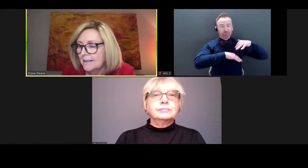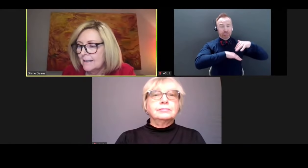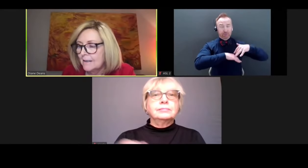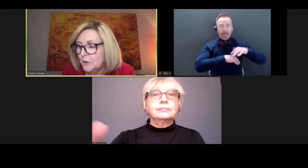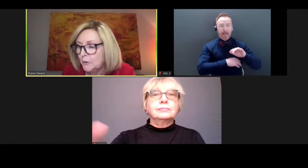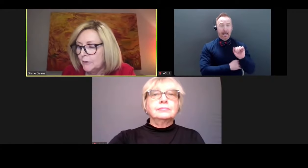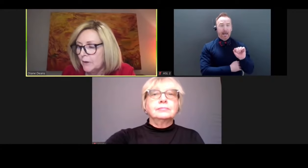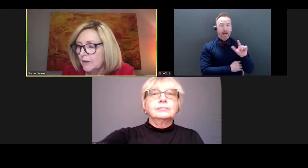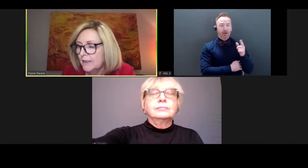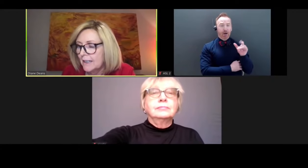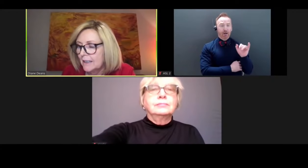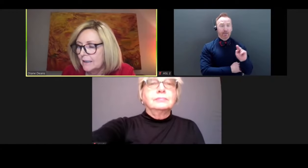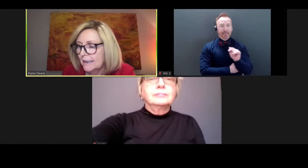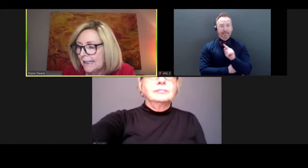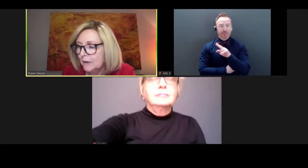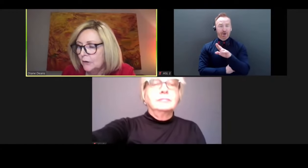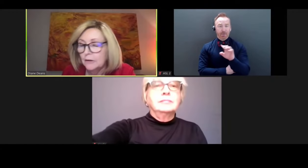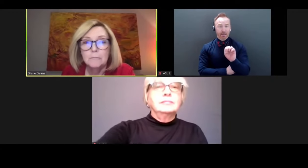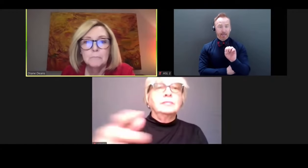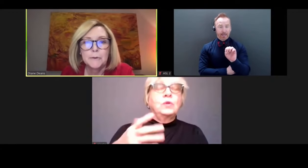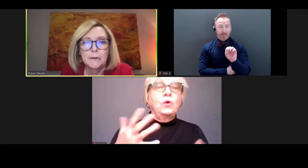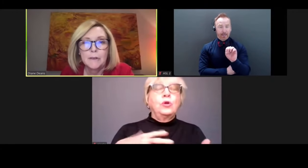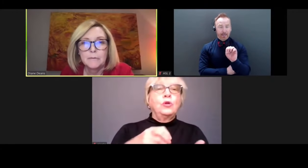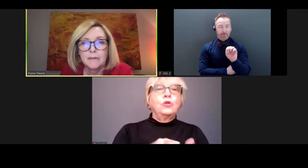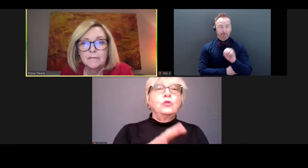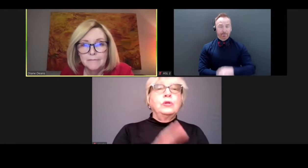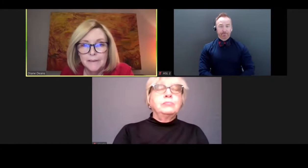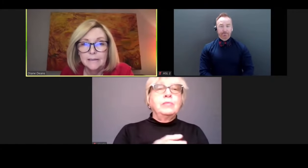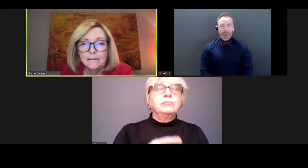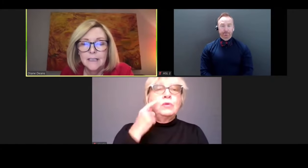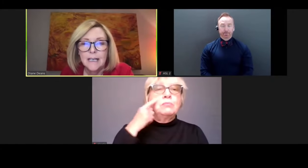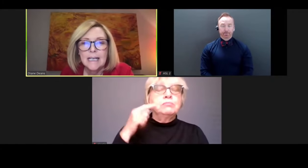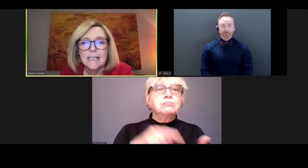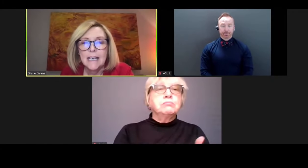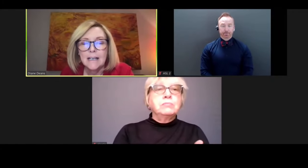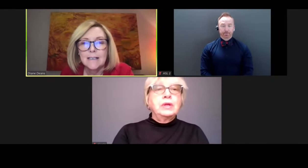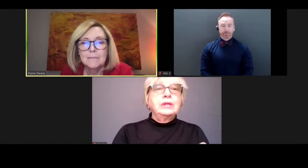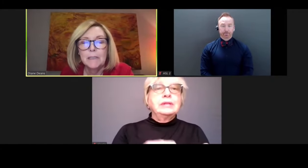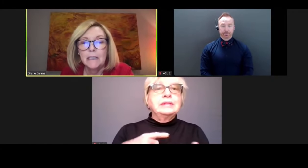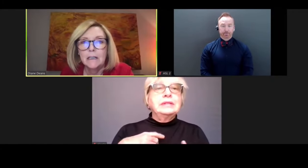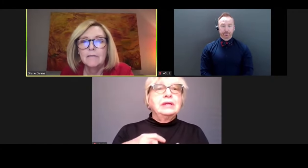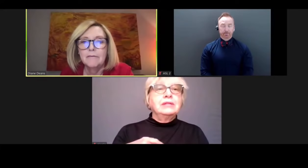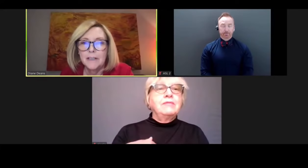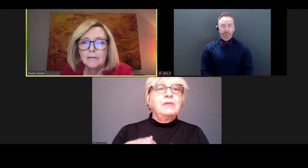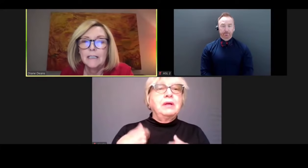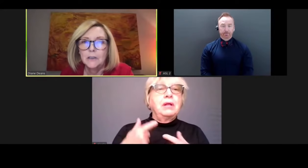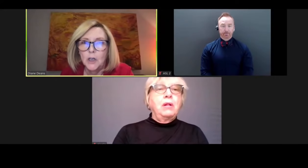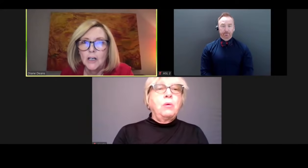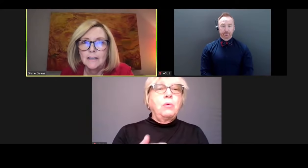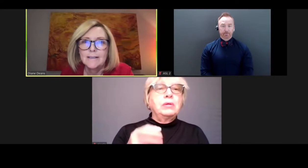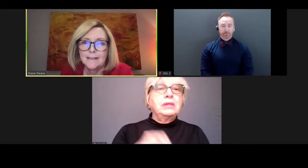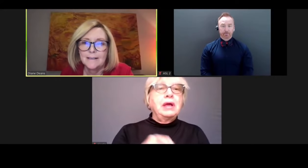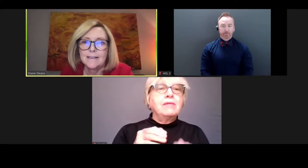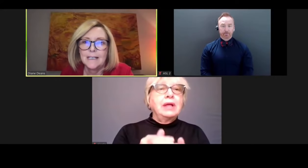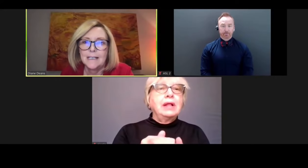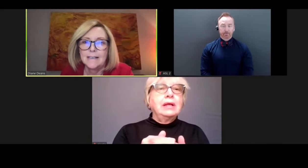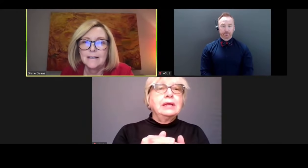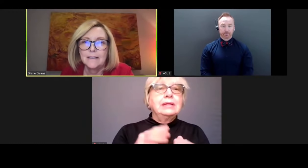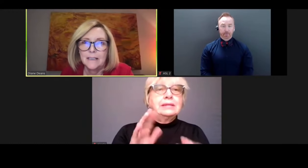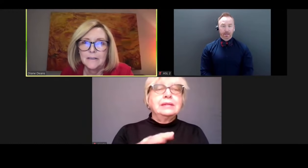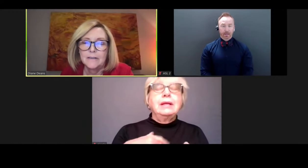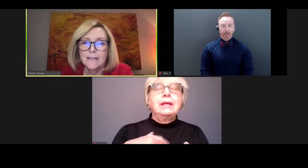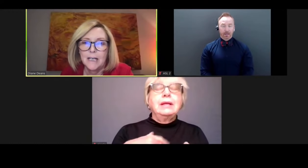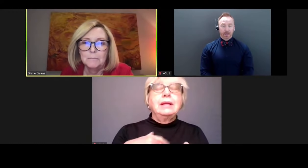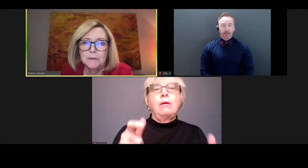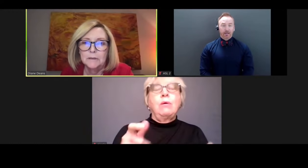Ces 6 jours ont été très longs pour notre ville. It has been a very long 6 days in